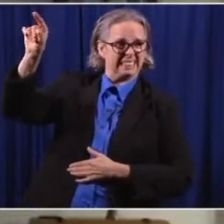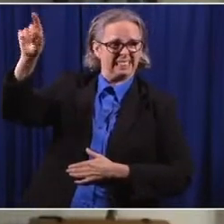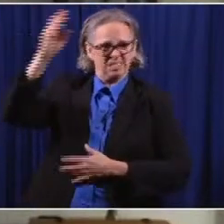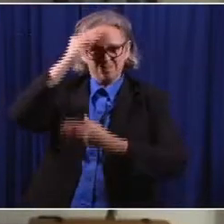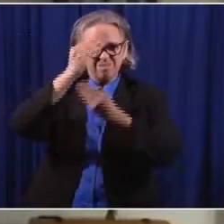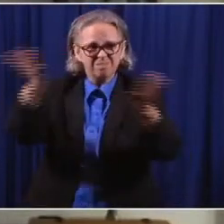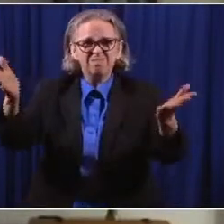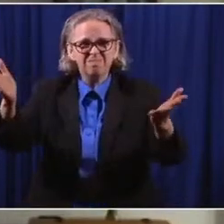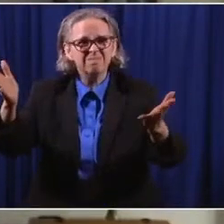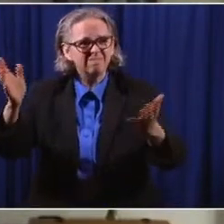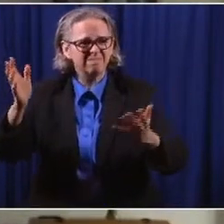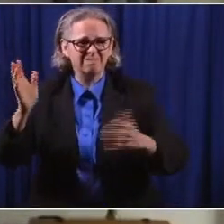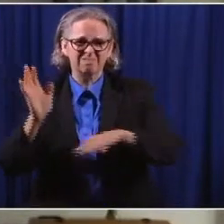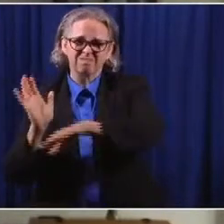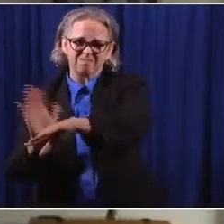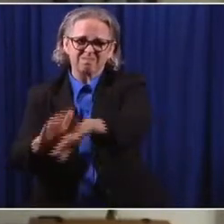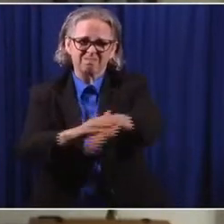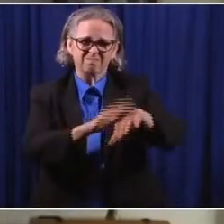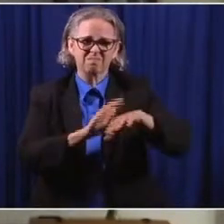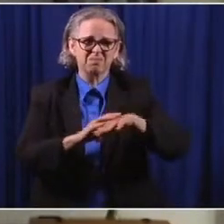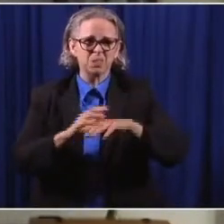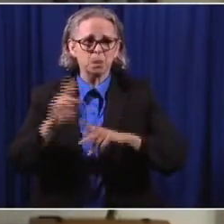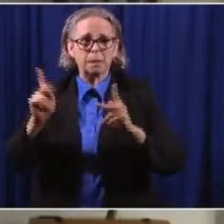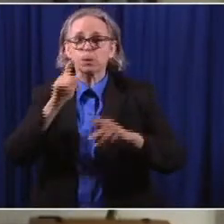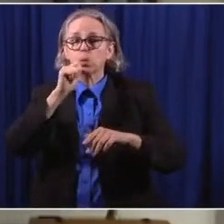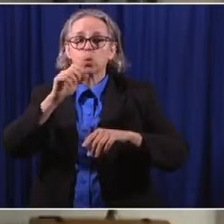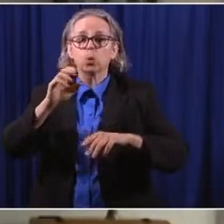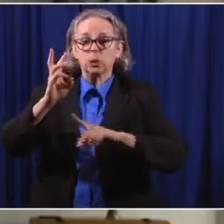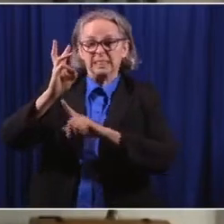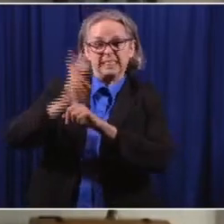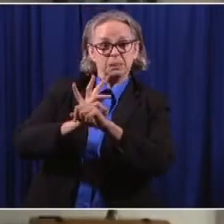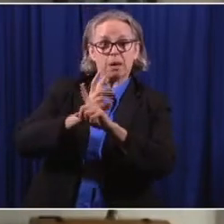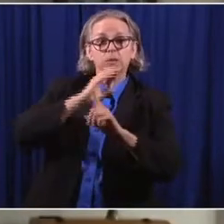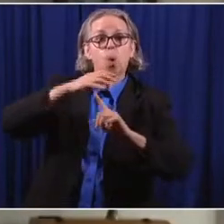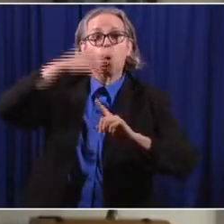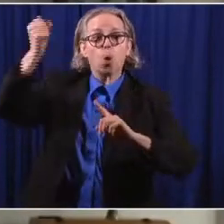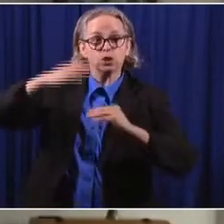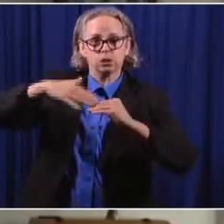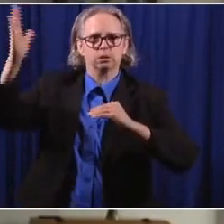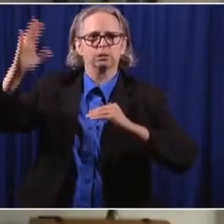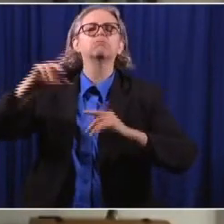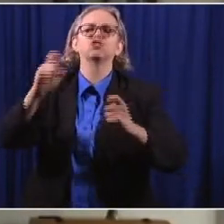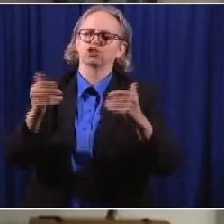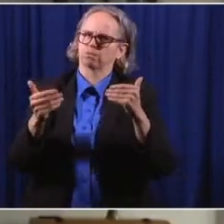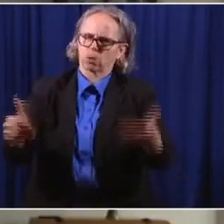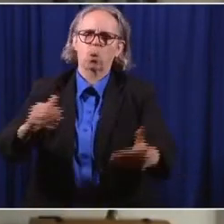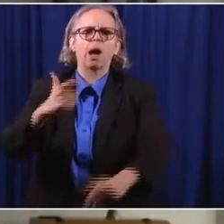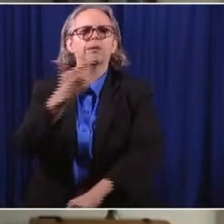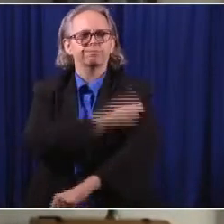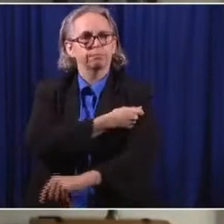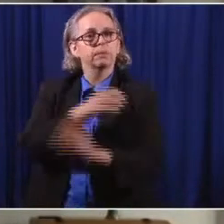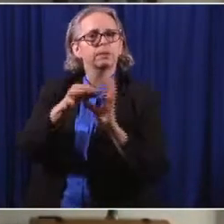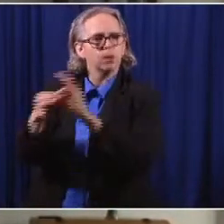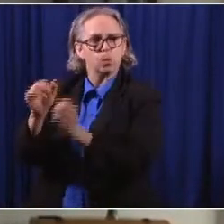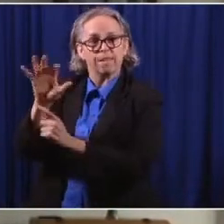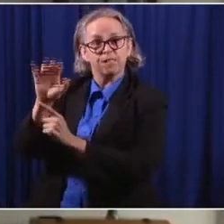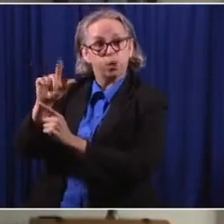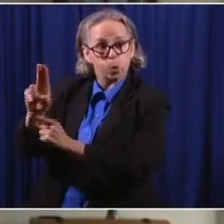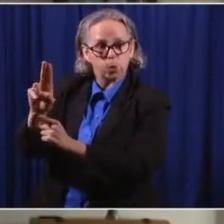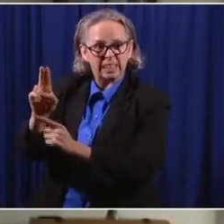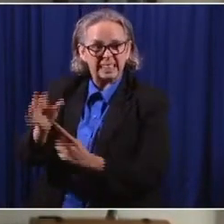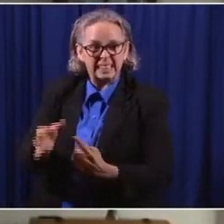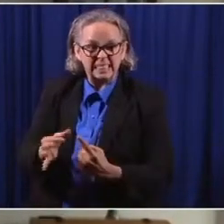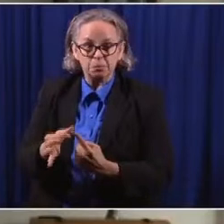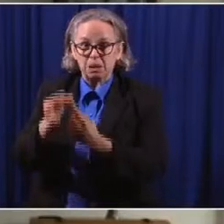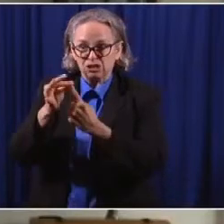older get vaccinated against the flu. This includes pregnant women whose vaccinations can protect their babies in the time after